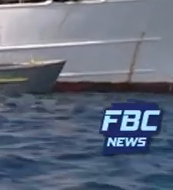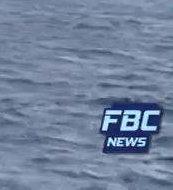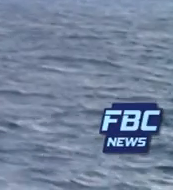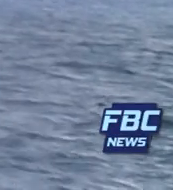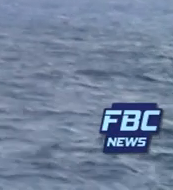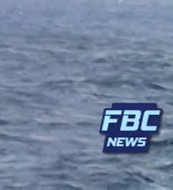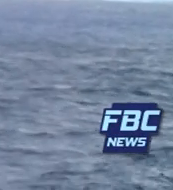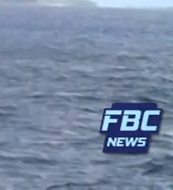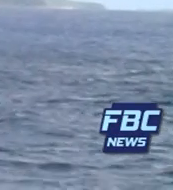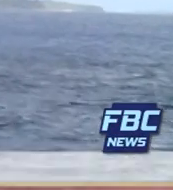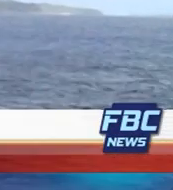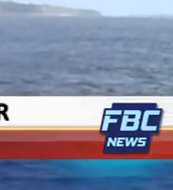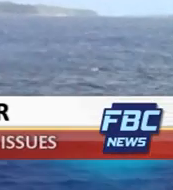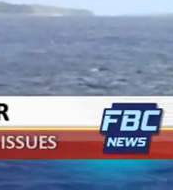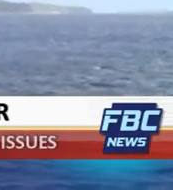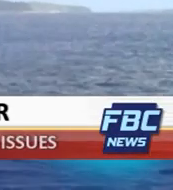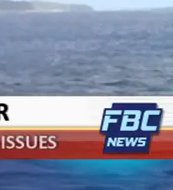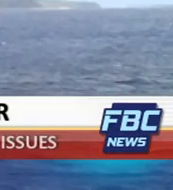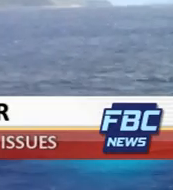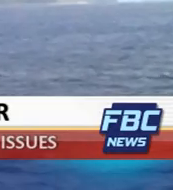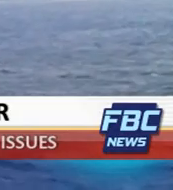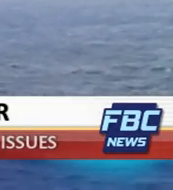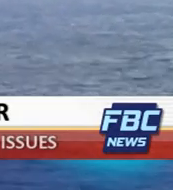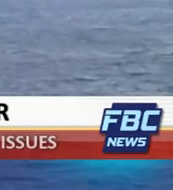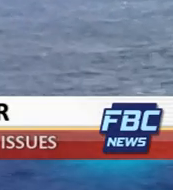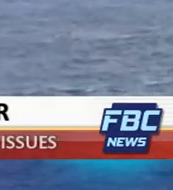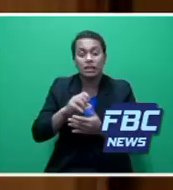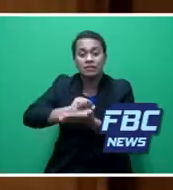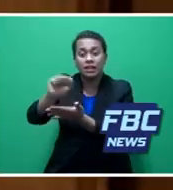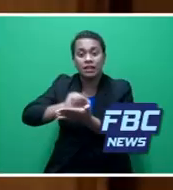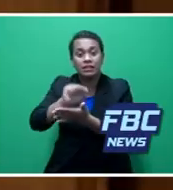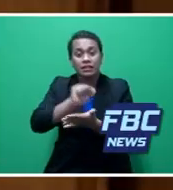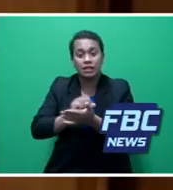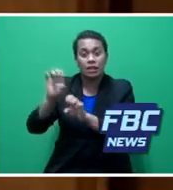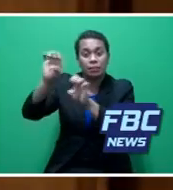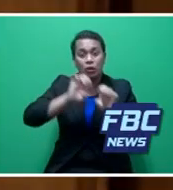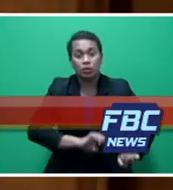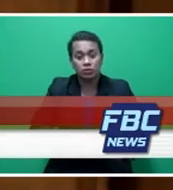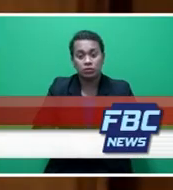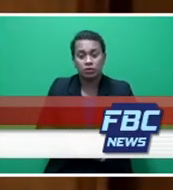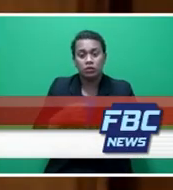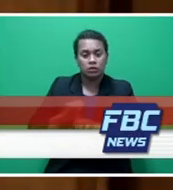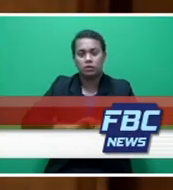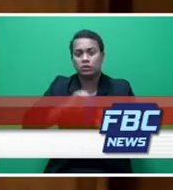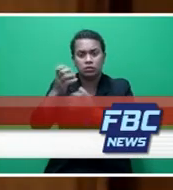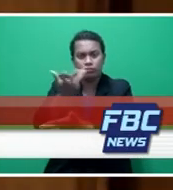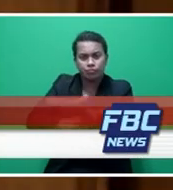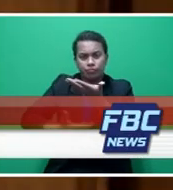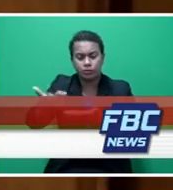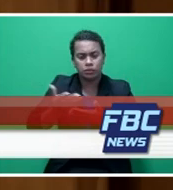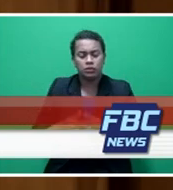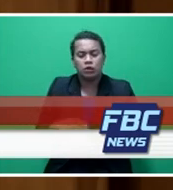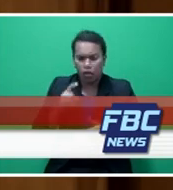is calling on the assistance of relevant international agencies. Ministers called on Foreign Fisheries Agency